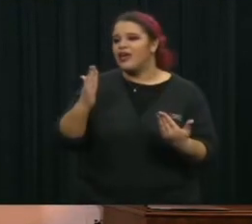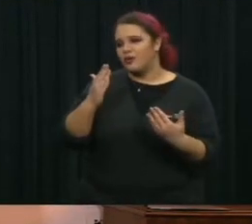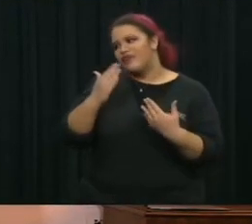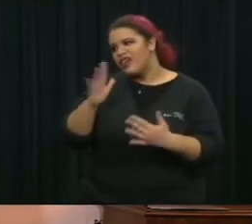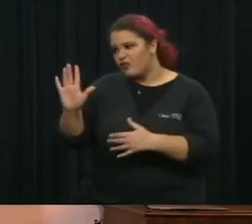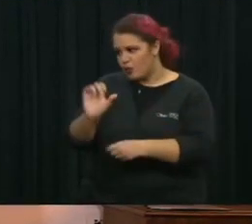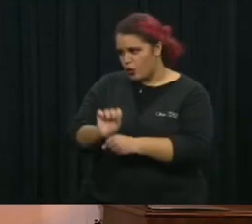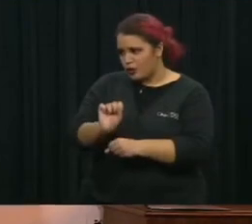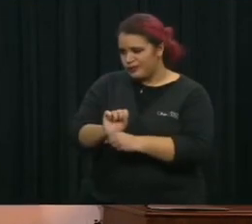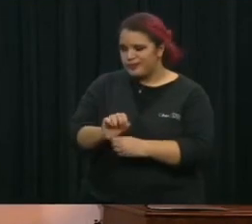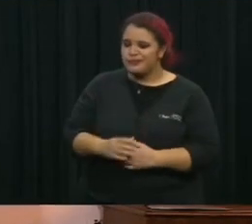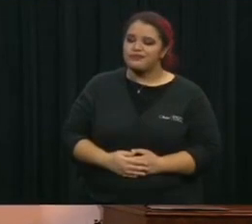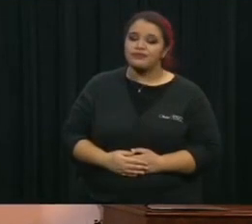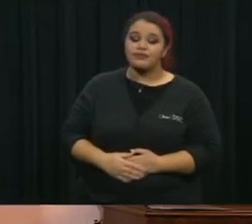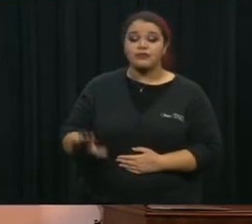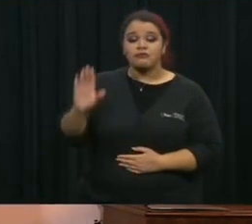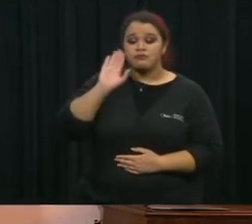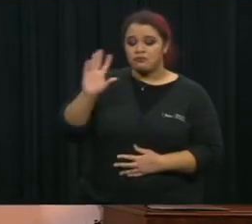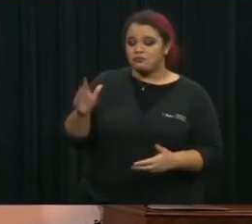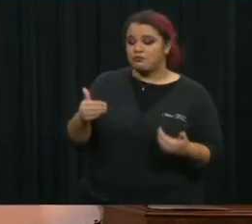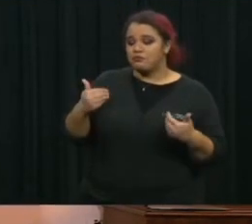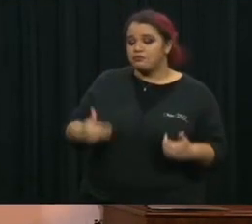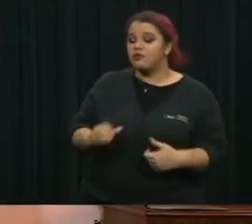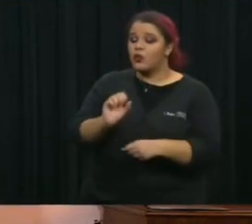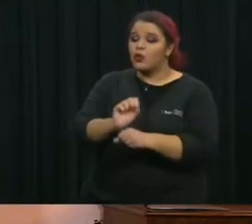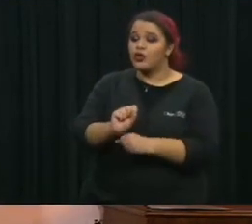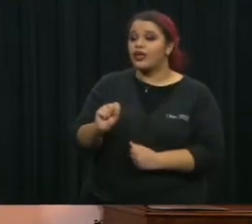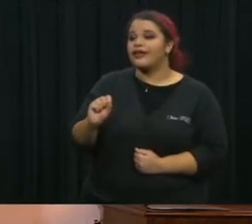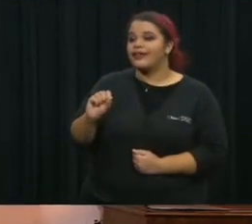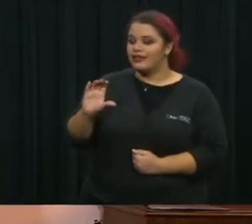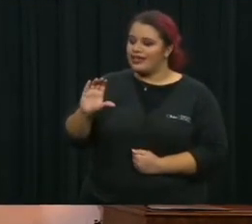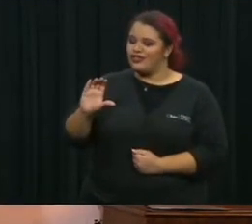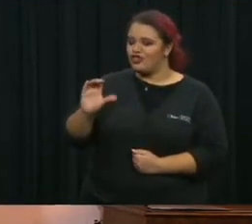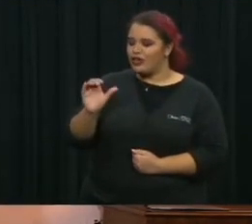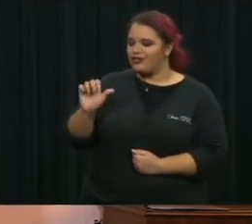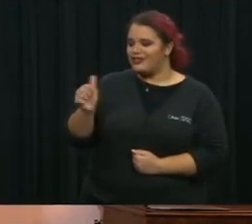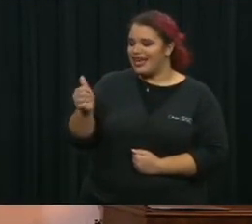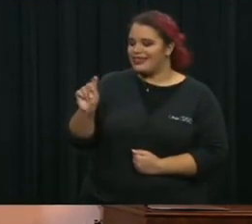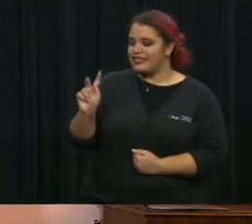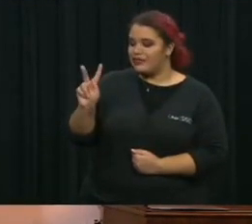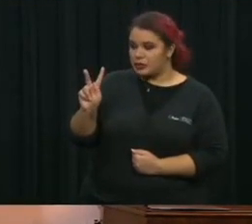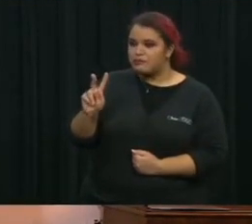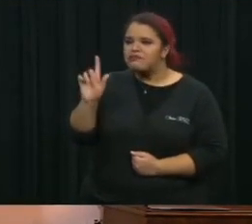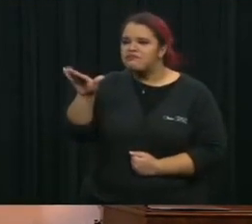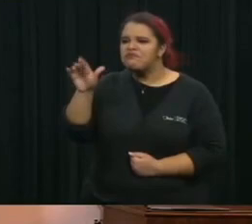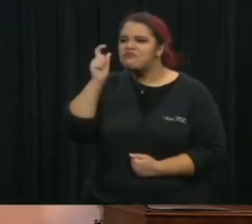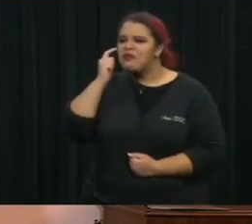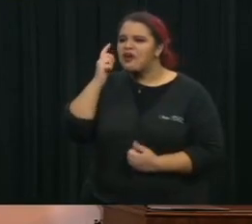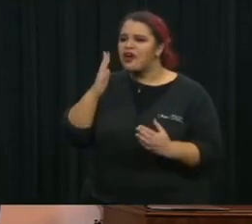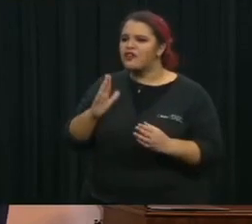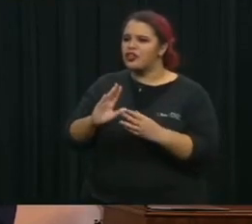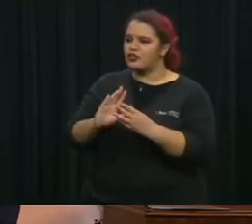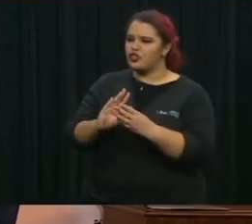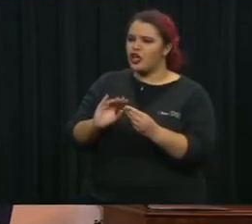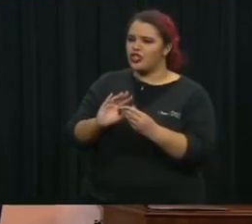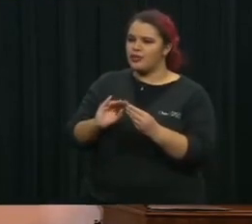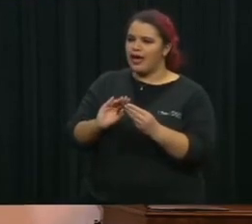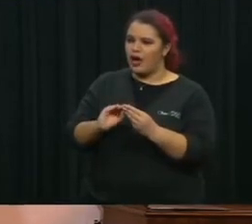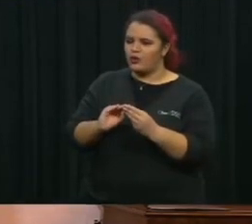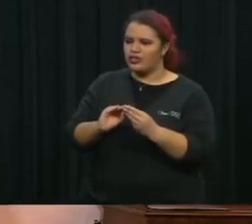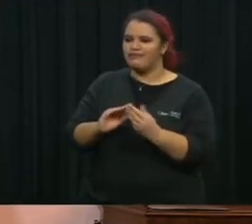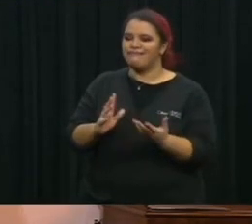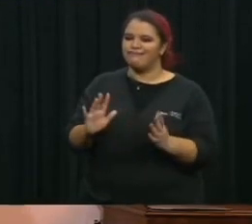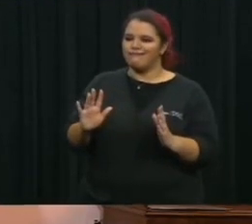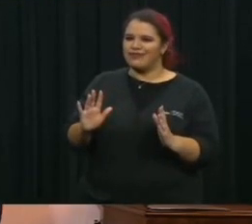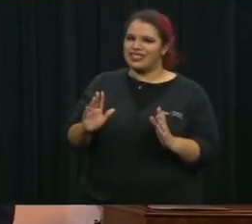you. Kevin Landers, WBNS 10 TV. Governor, you mentioned about the bad actors and businesses